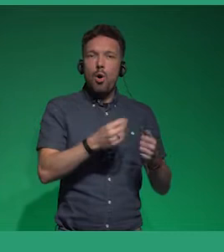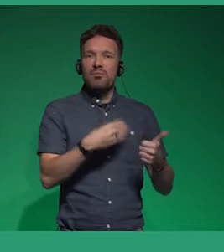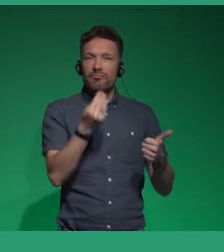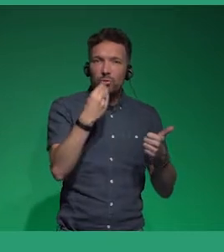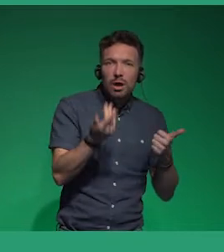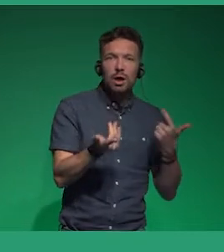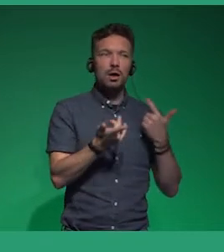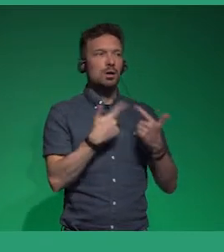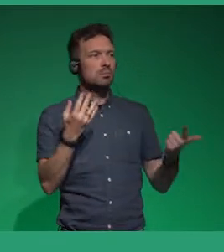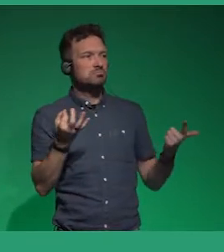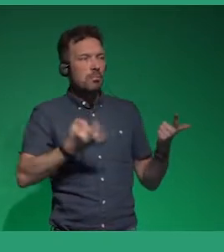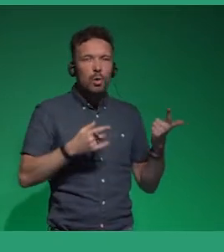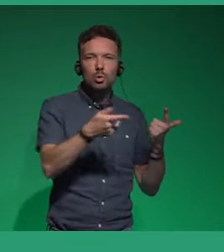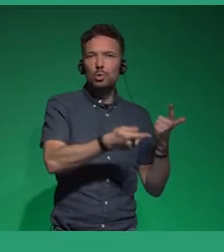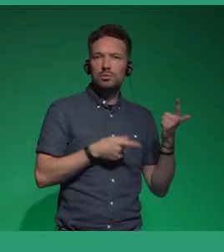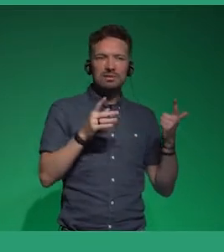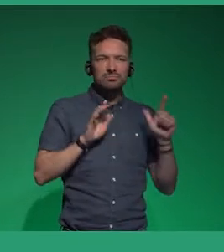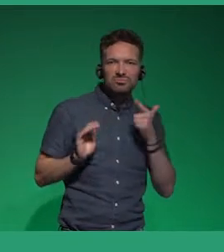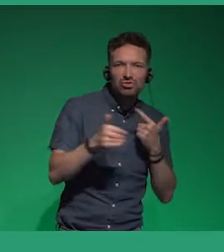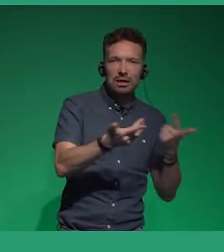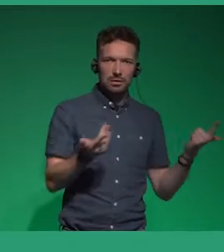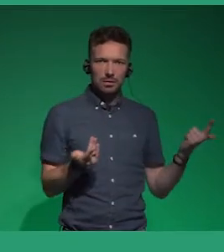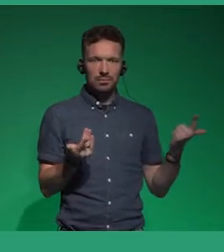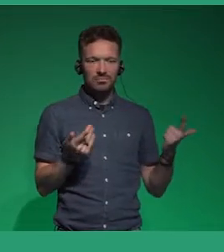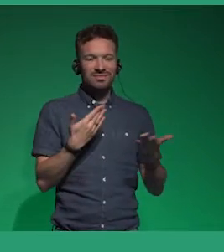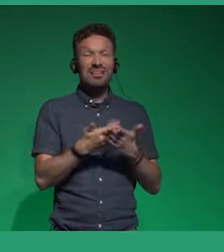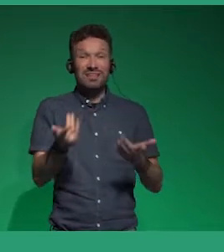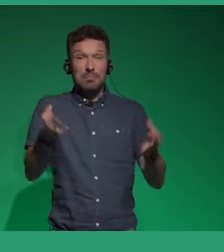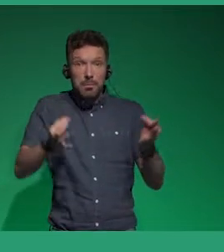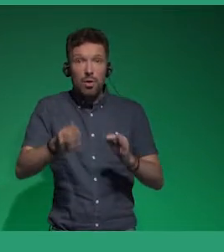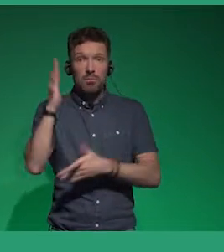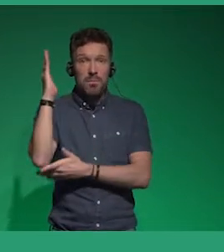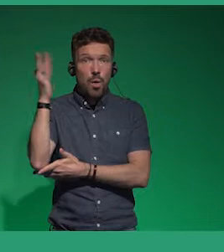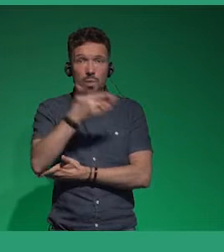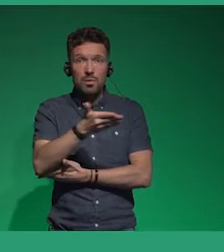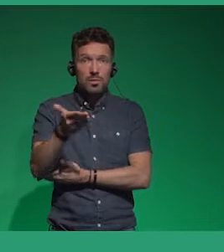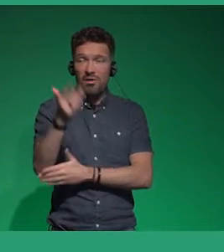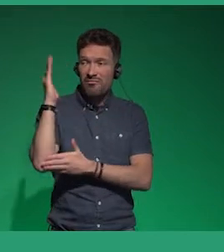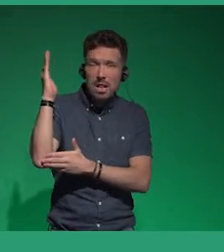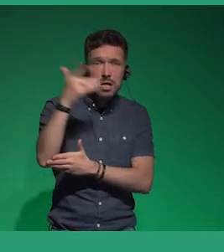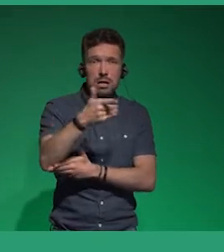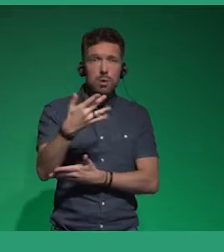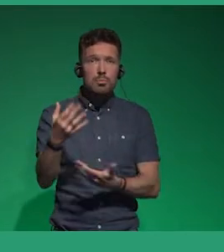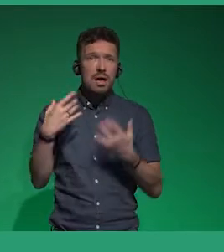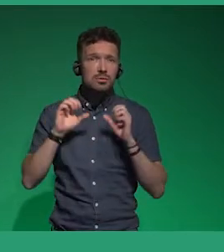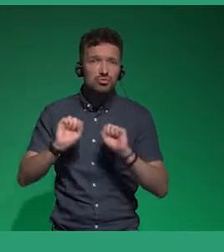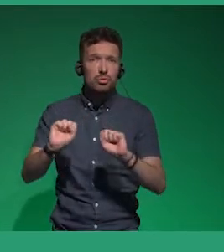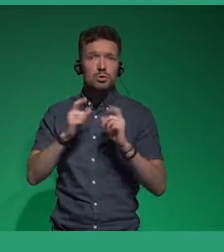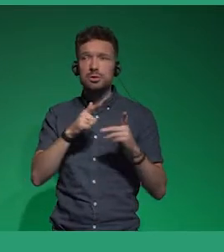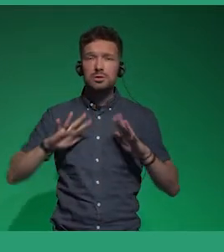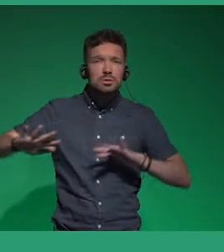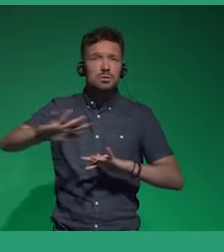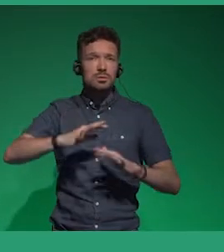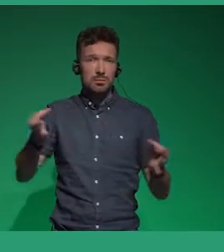so we need to have effective protected areas. The second largest bar here are generalist